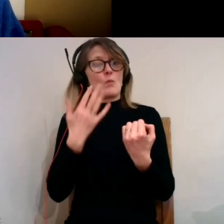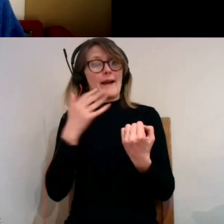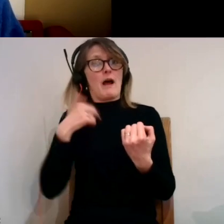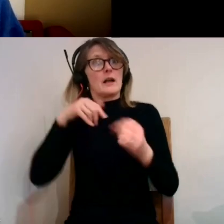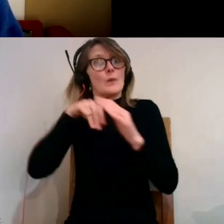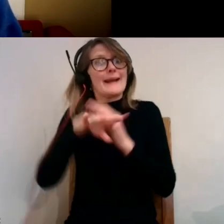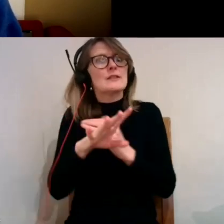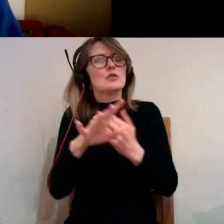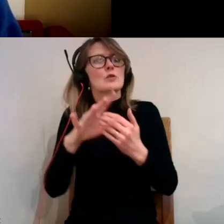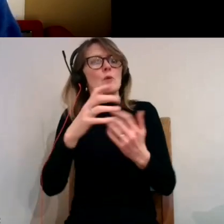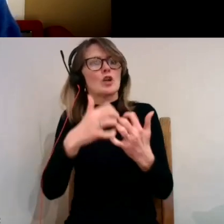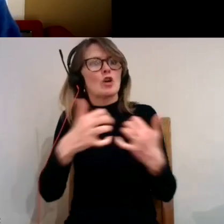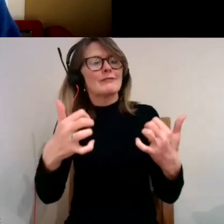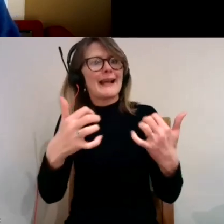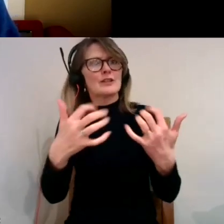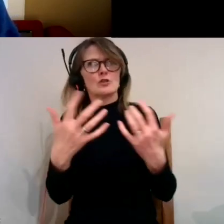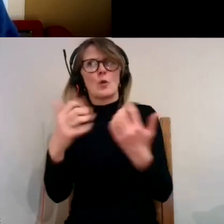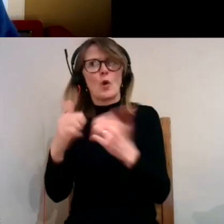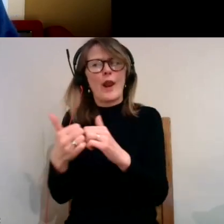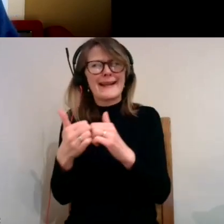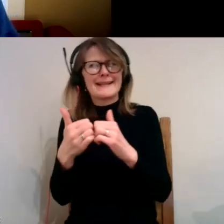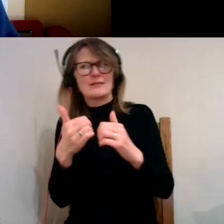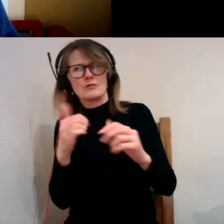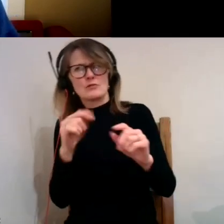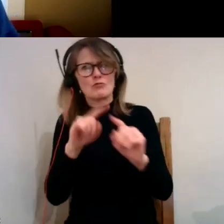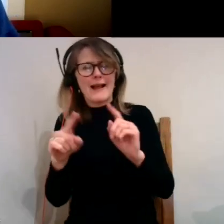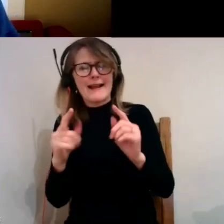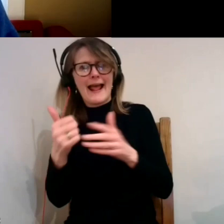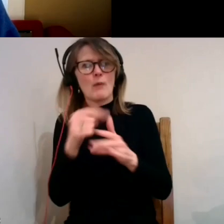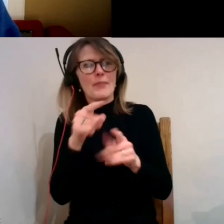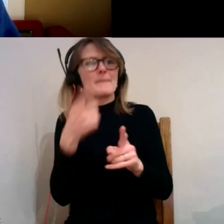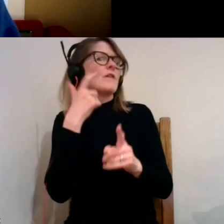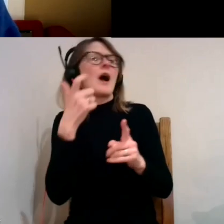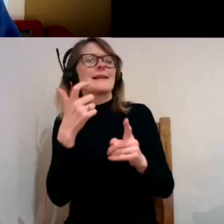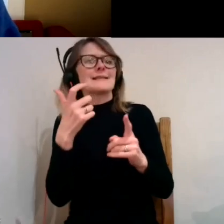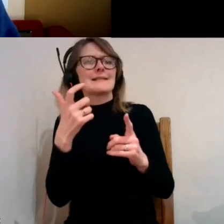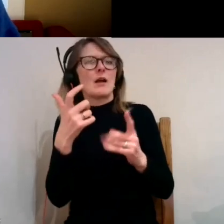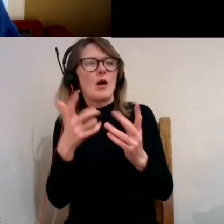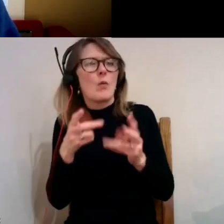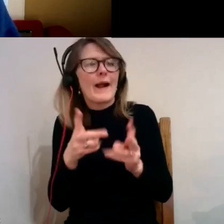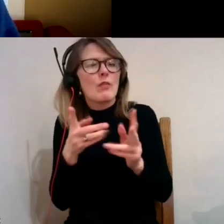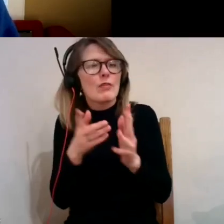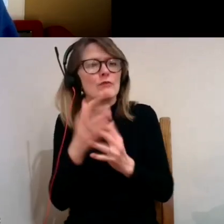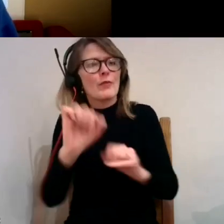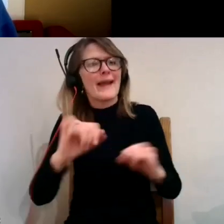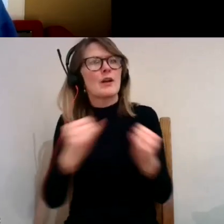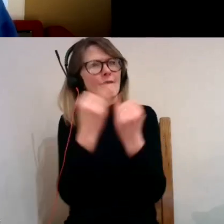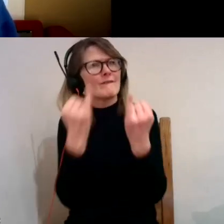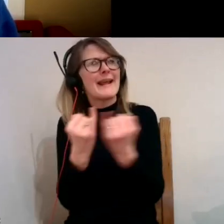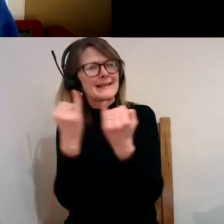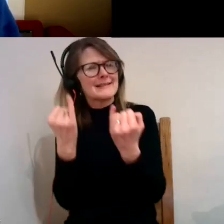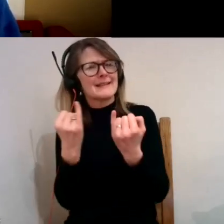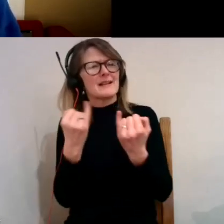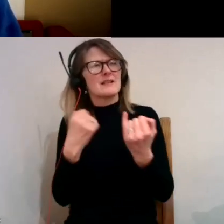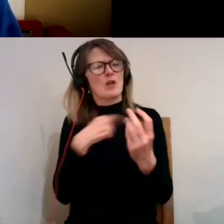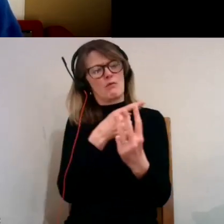them to see if they can find a helpful and constructive way through their conflict. So I guess those are the sort of three strands that led me to be just